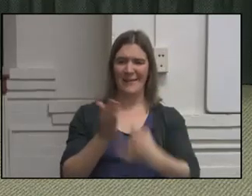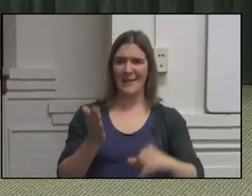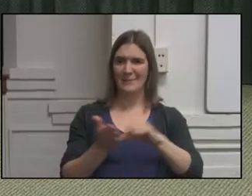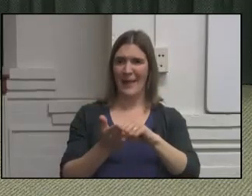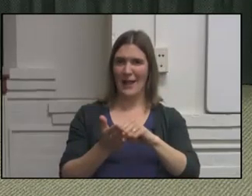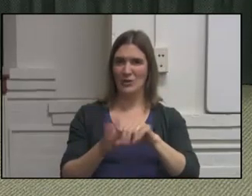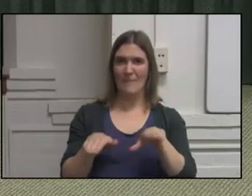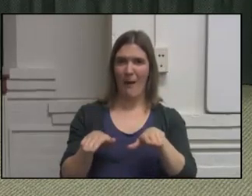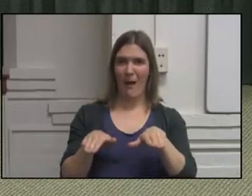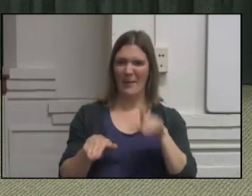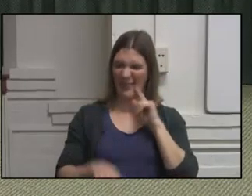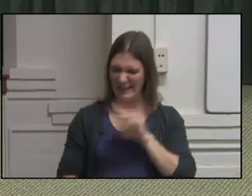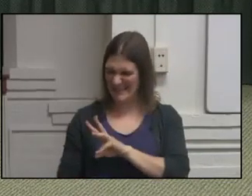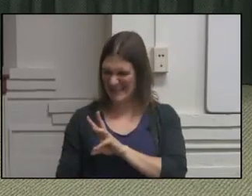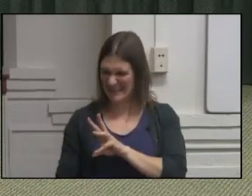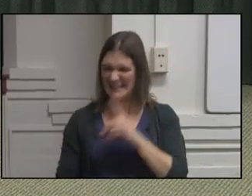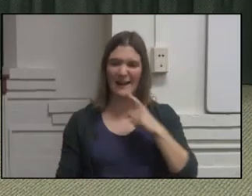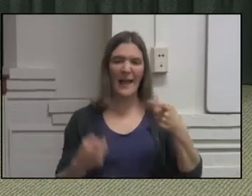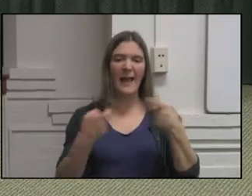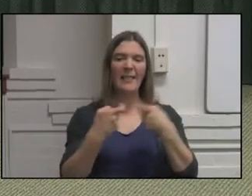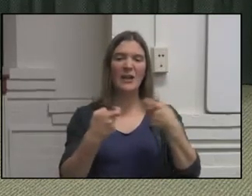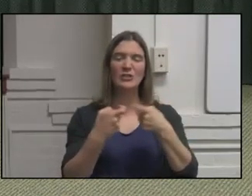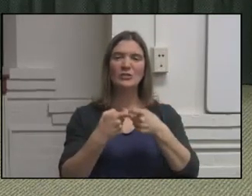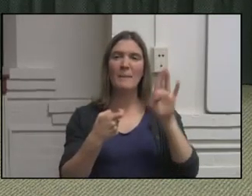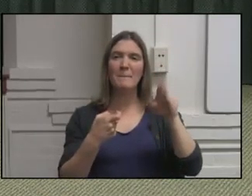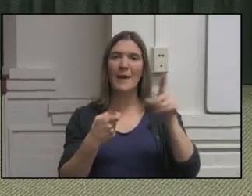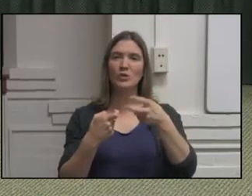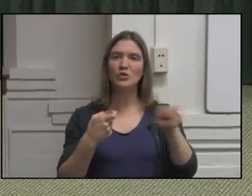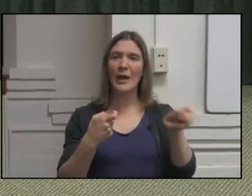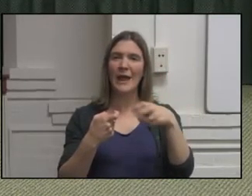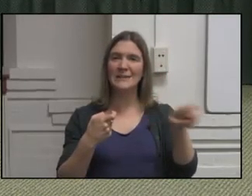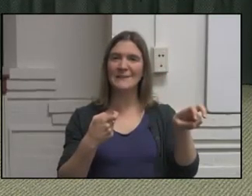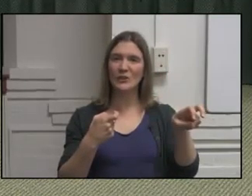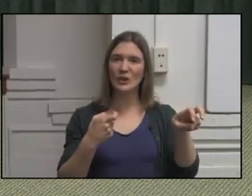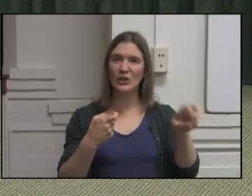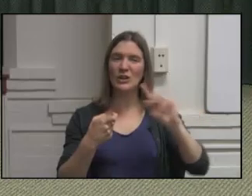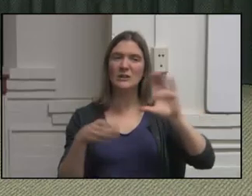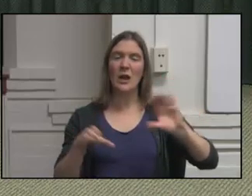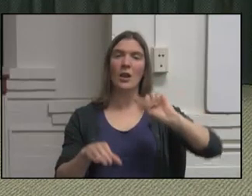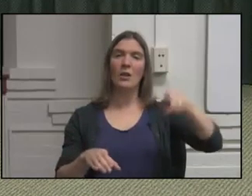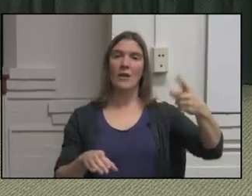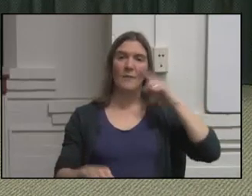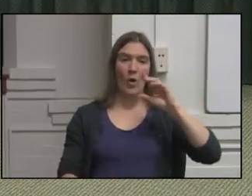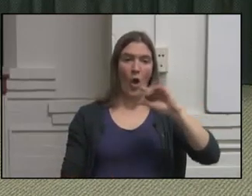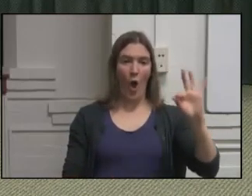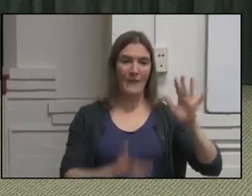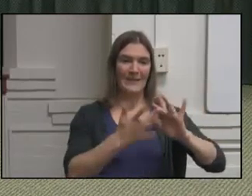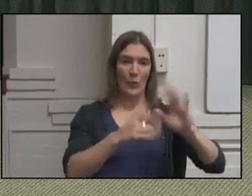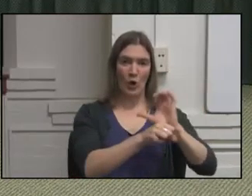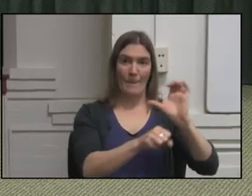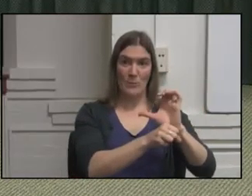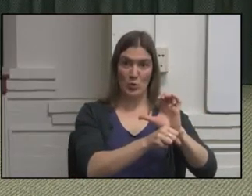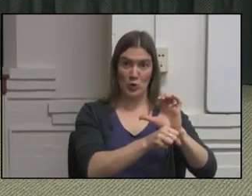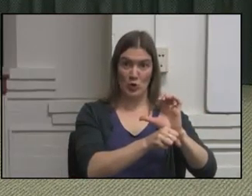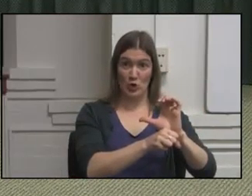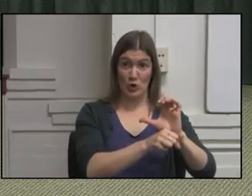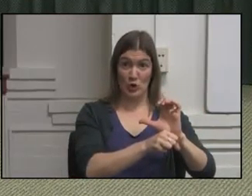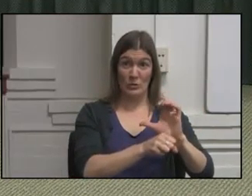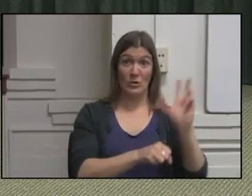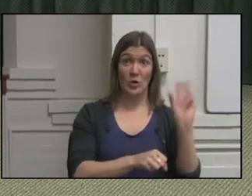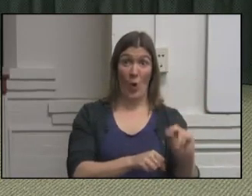at the bottom, number 6, electronic banking transfer is done exclusively from an off-network computer, and that's a